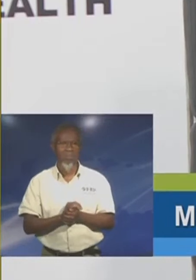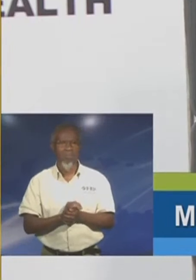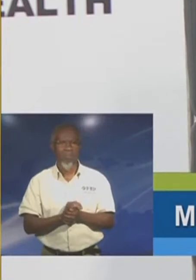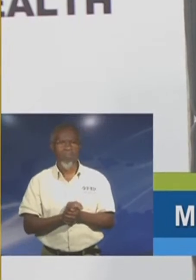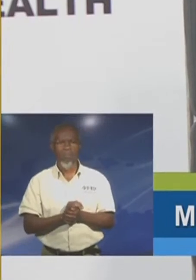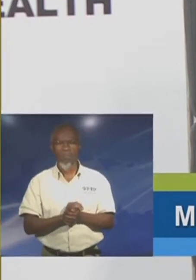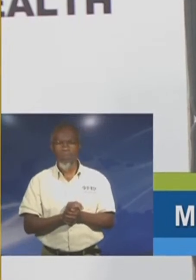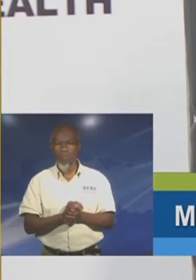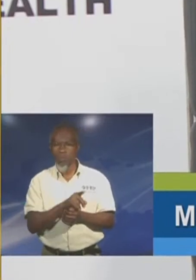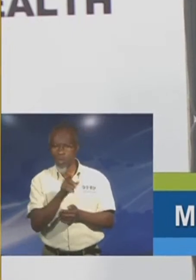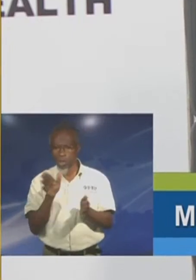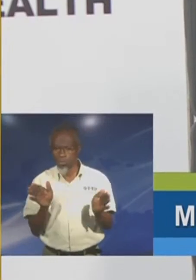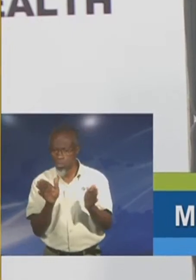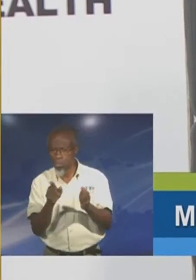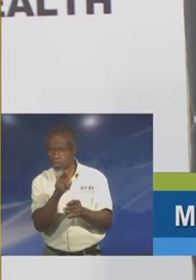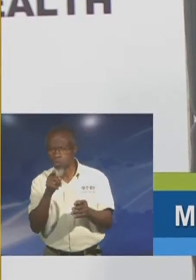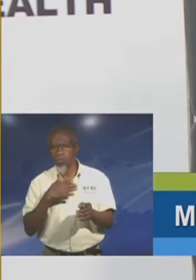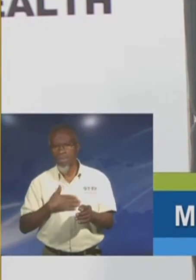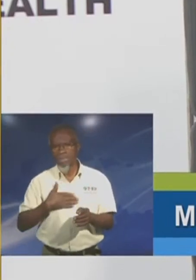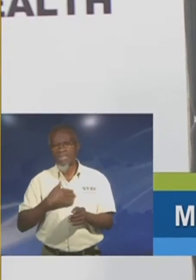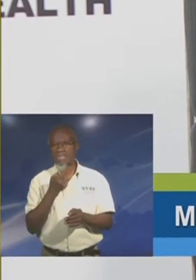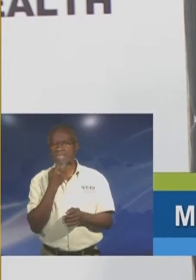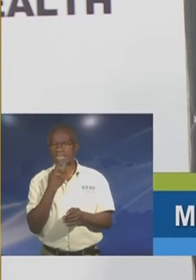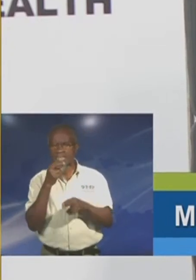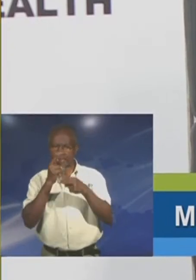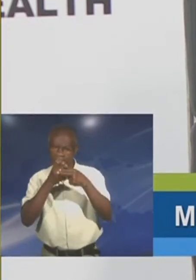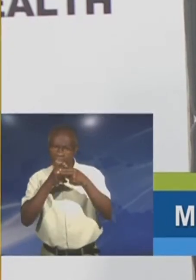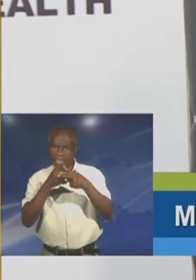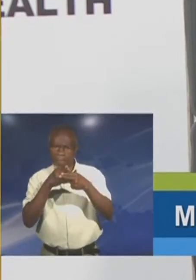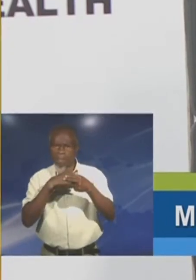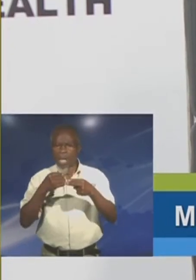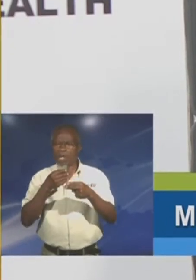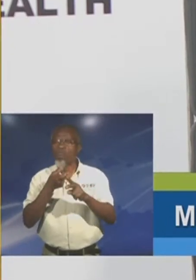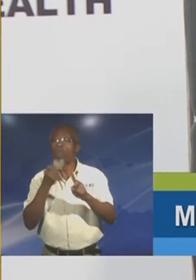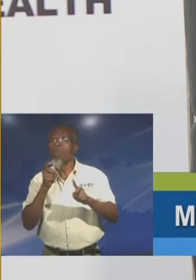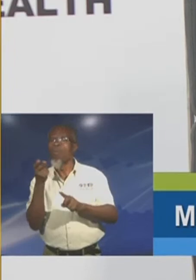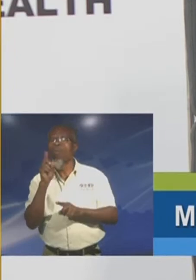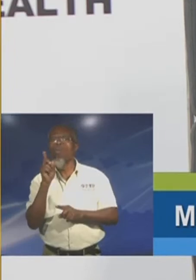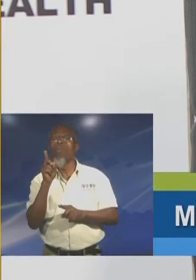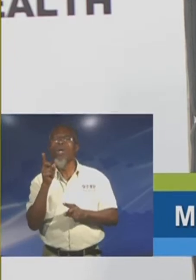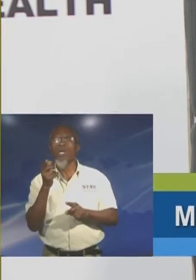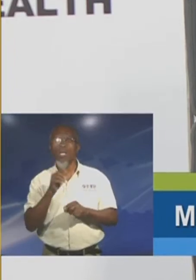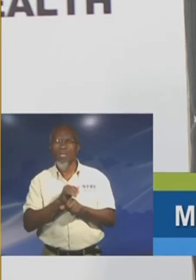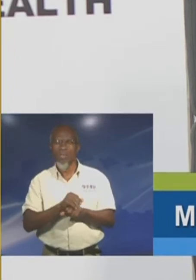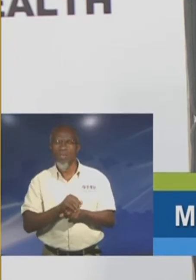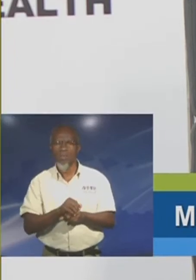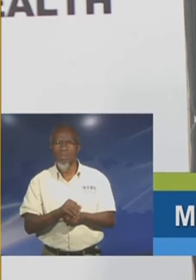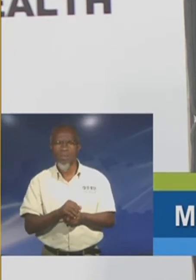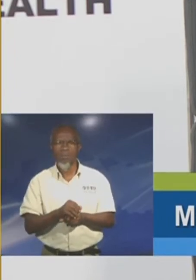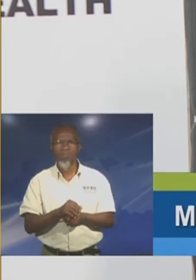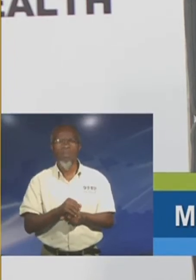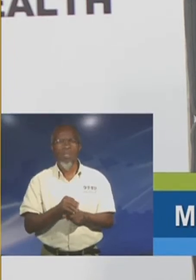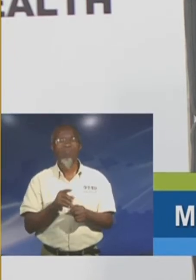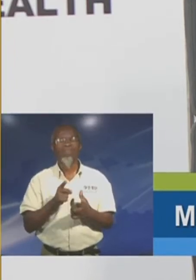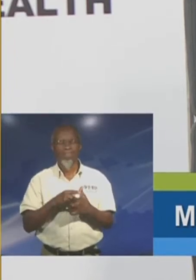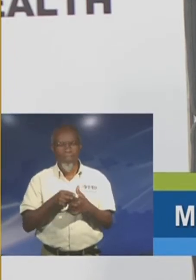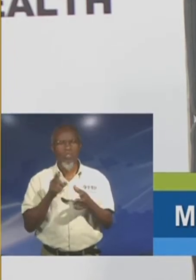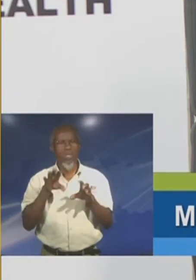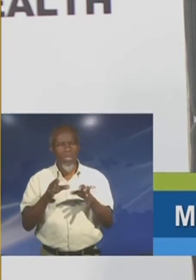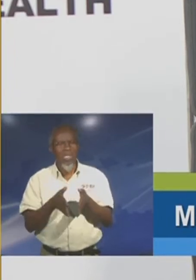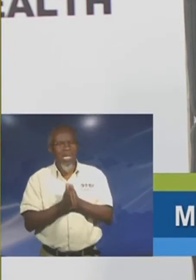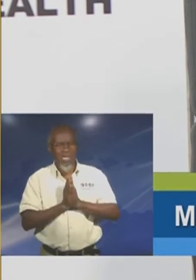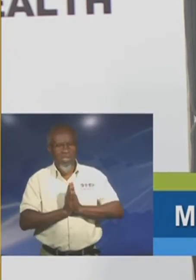media representatives to state your name and the name of the media house that you represent before asking no more than 2